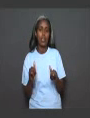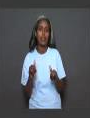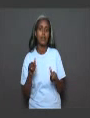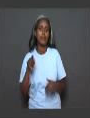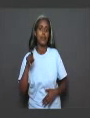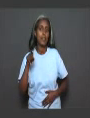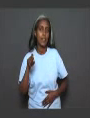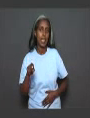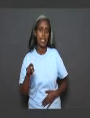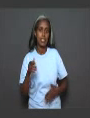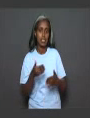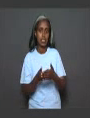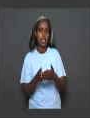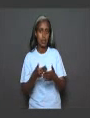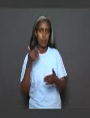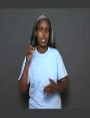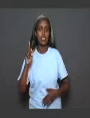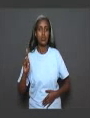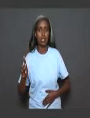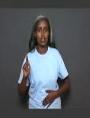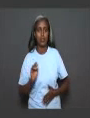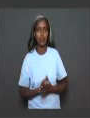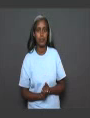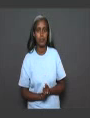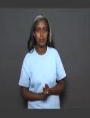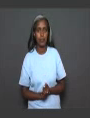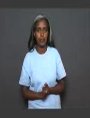over x minus 1.